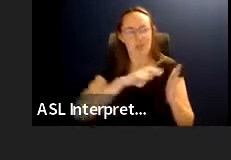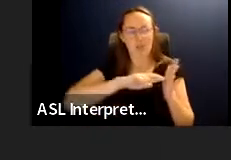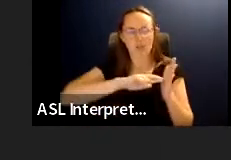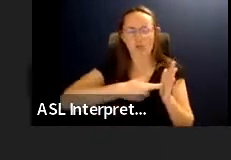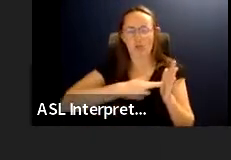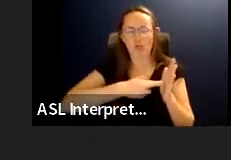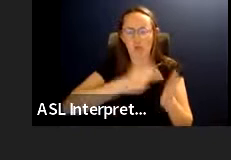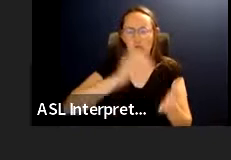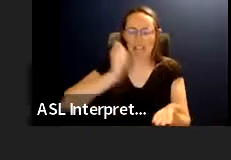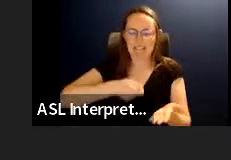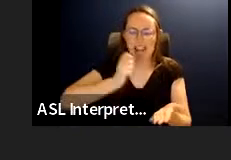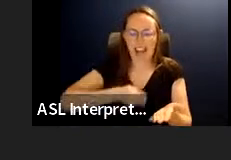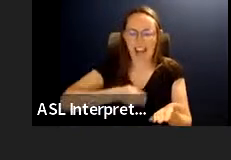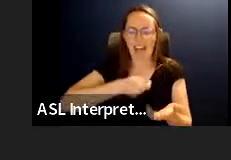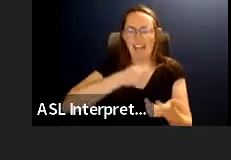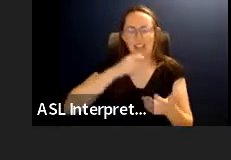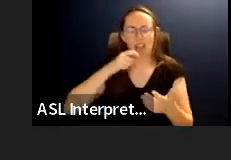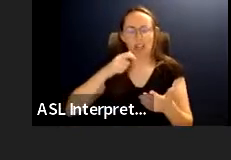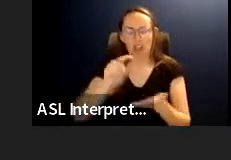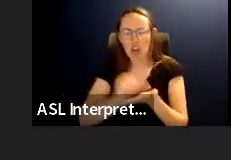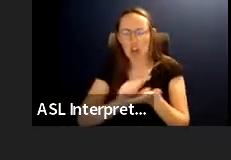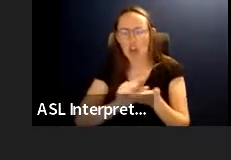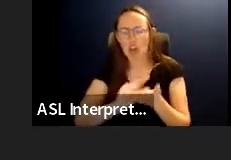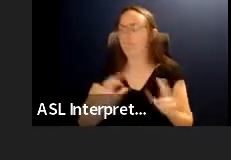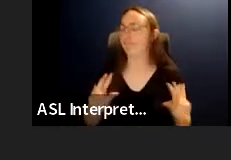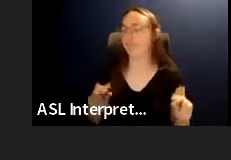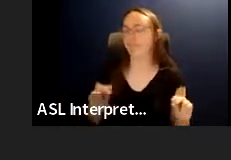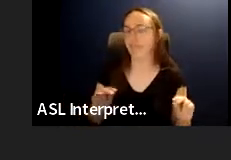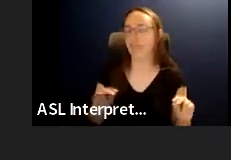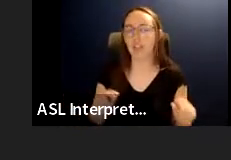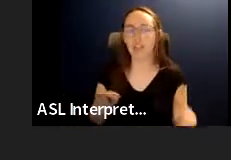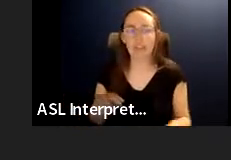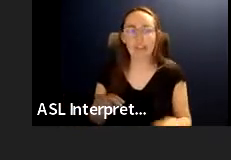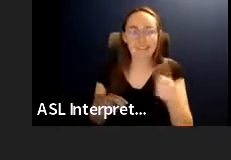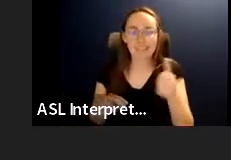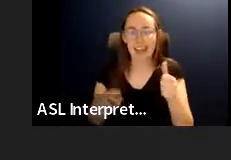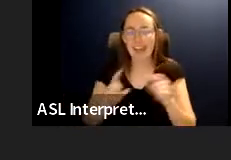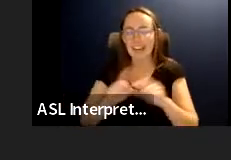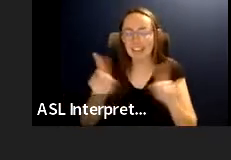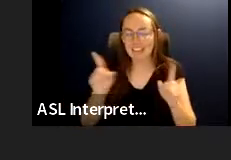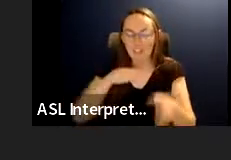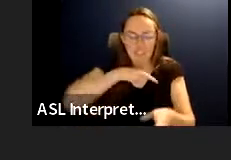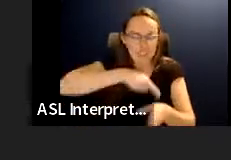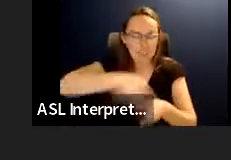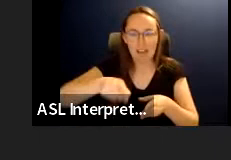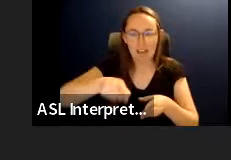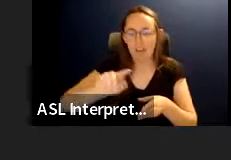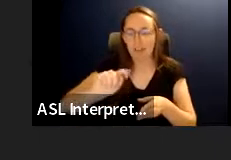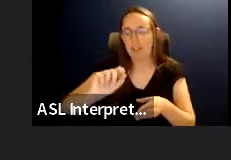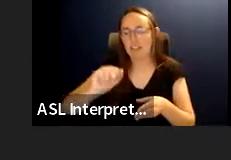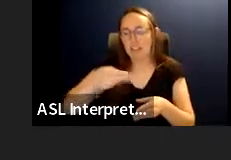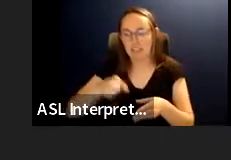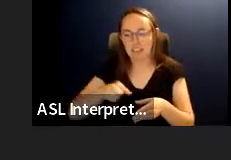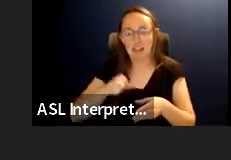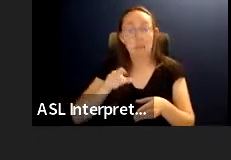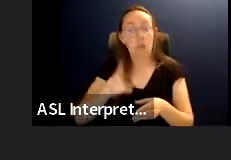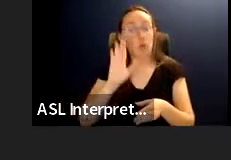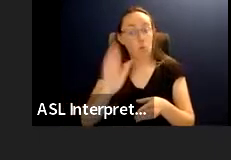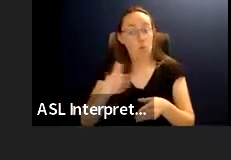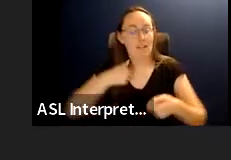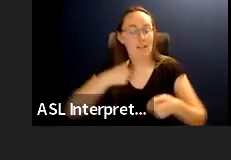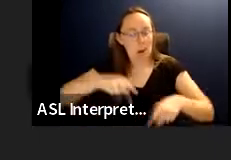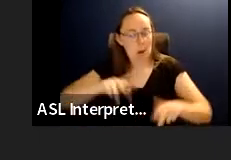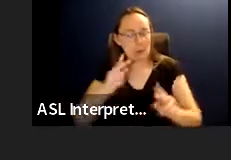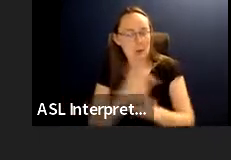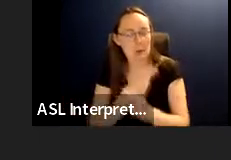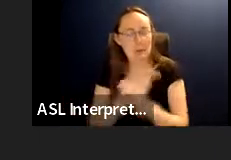glue. Everything I do is with 10 different specialty tapes, and you'll have a chance to use some of these specialty tapes today in this workshop.